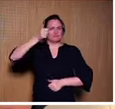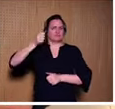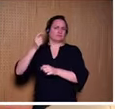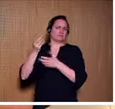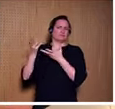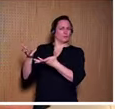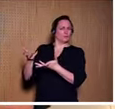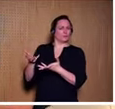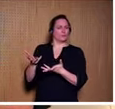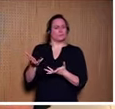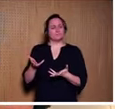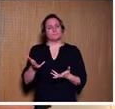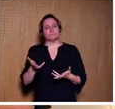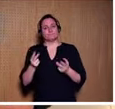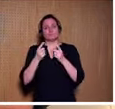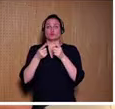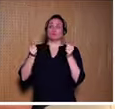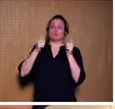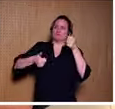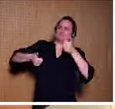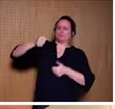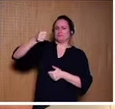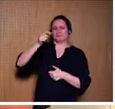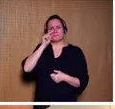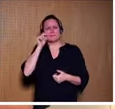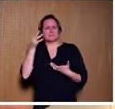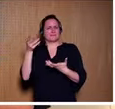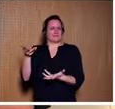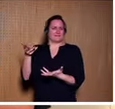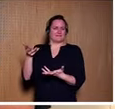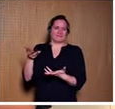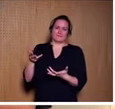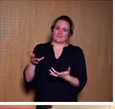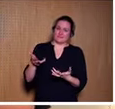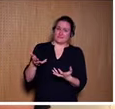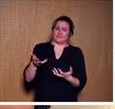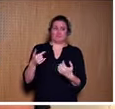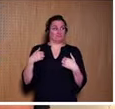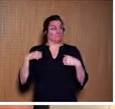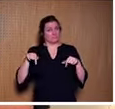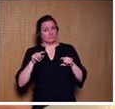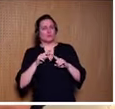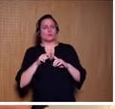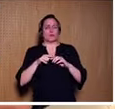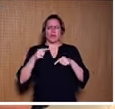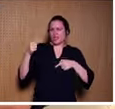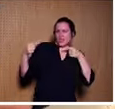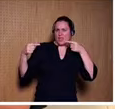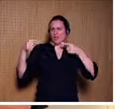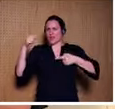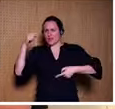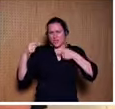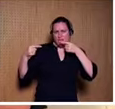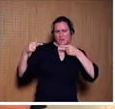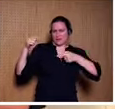those benevolent patriarchs in our own lives that we have to struggle against every day of our lives. All of those